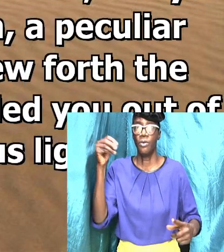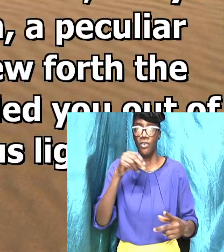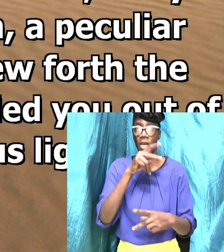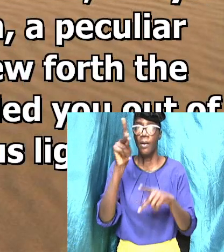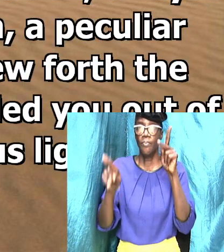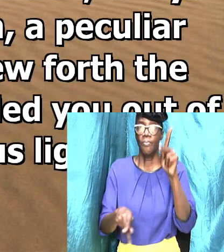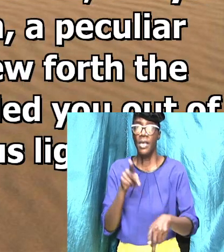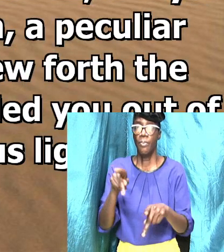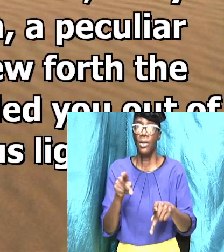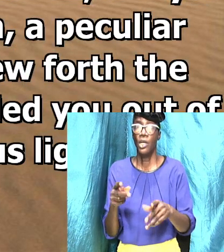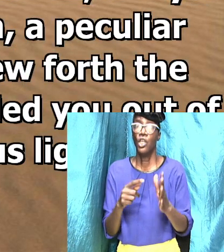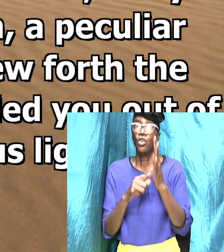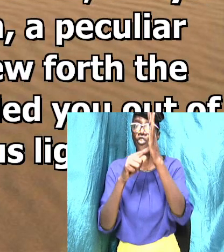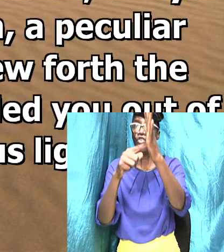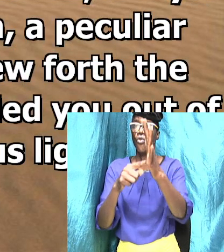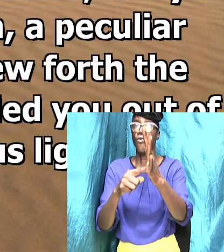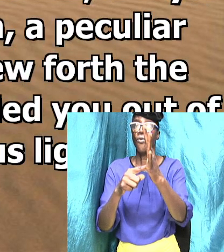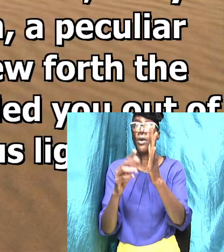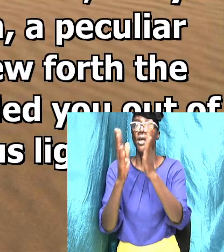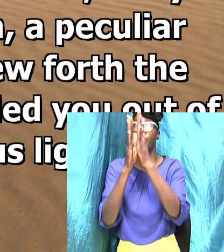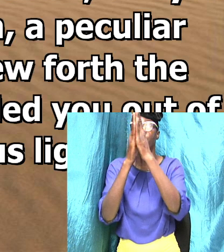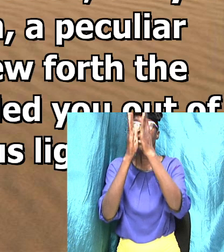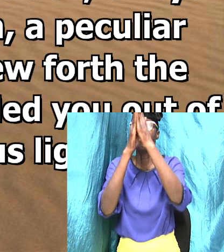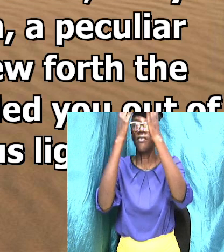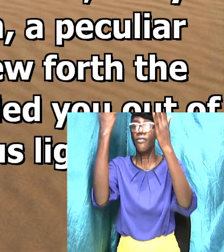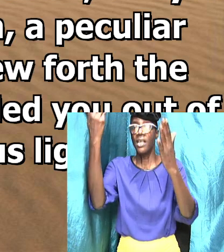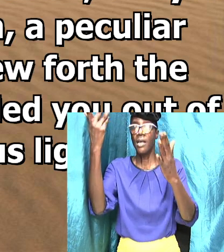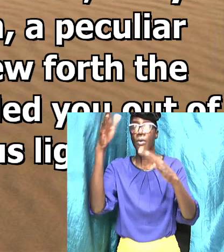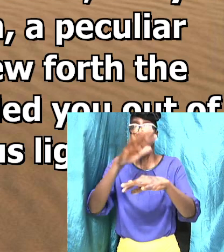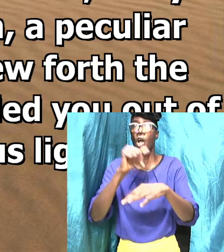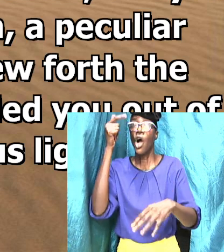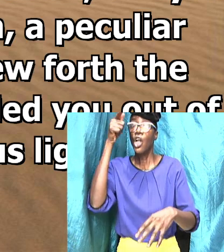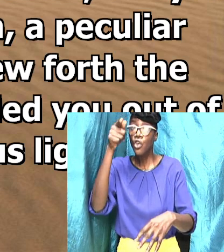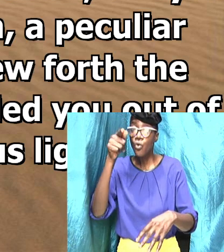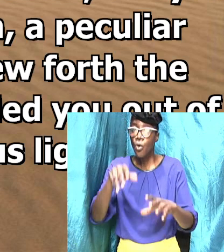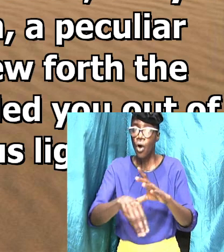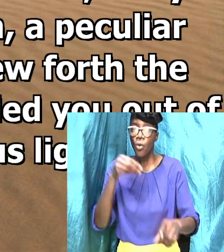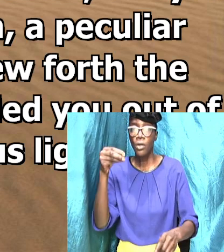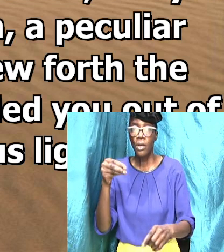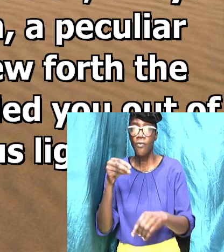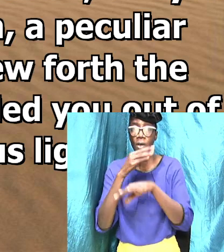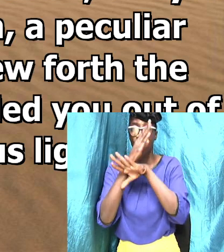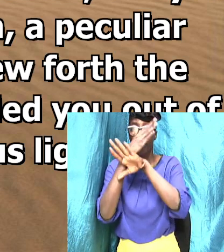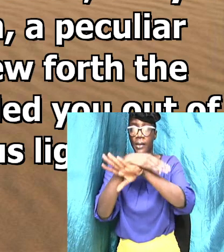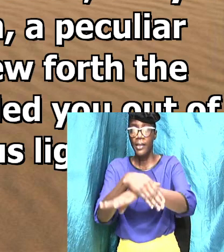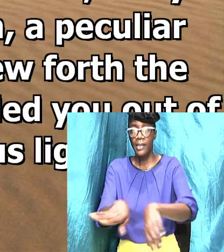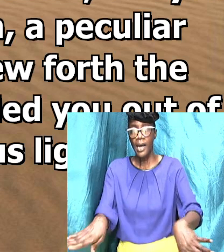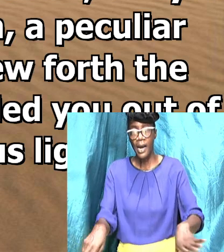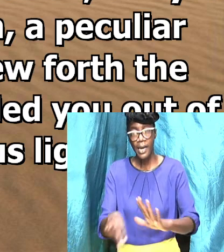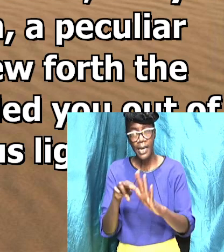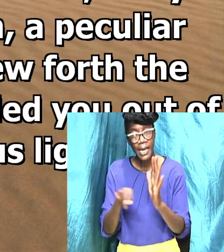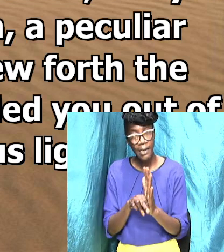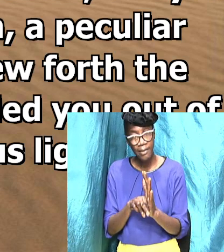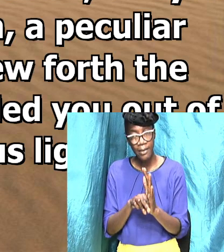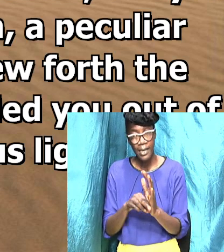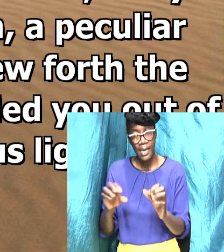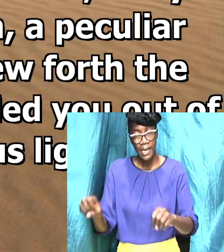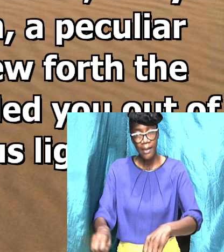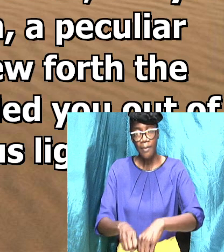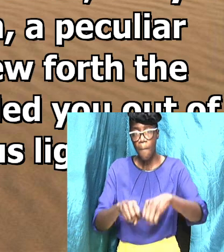people, that he should show forth the praises of him who had called you out of darkness into his marvelous